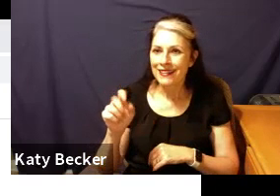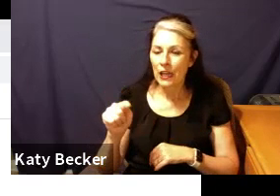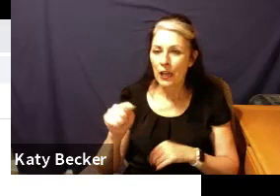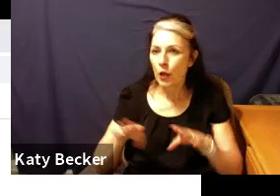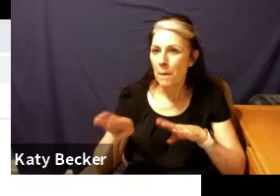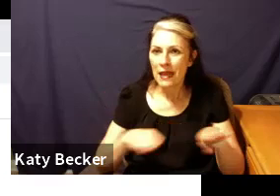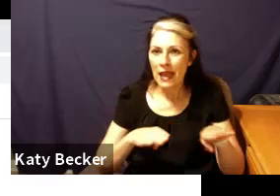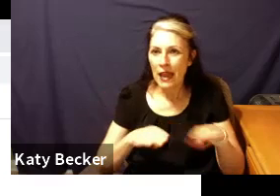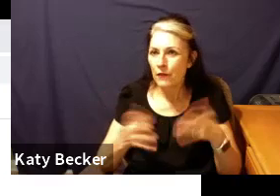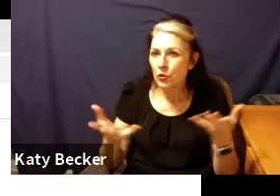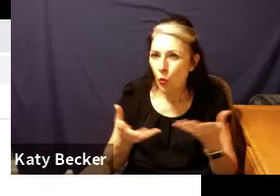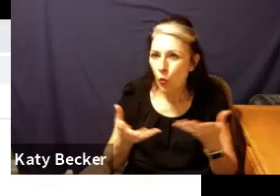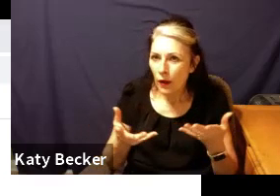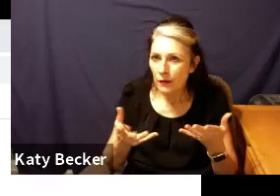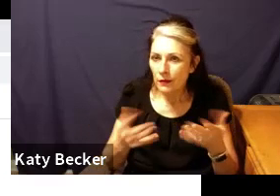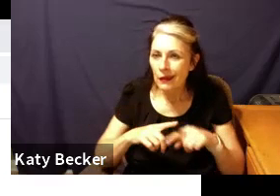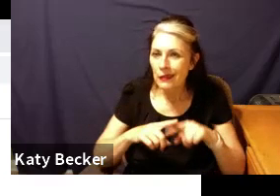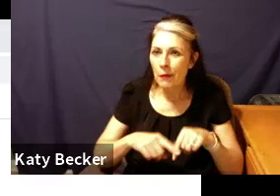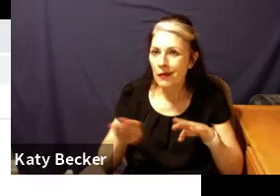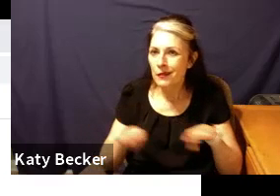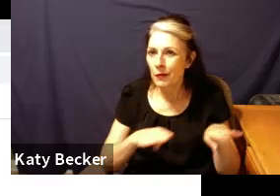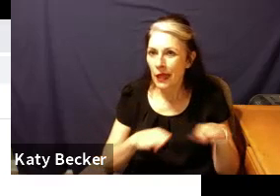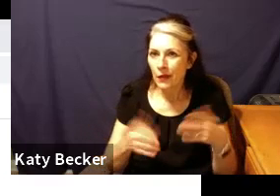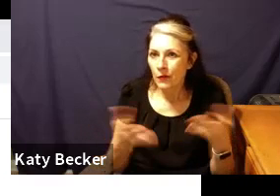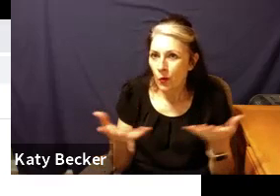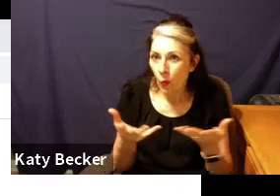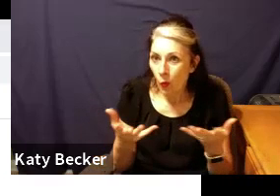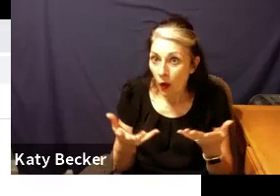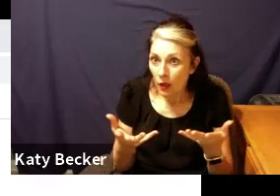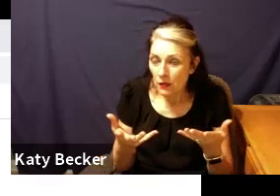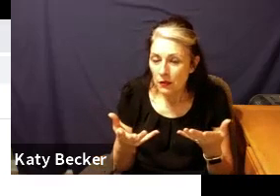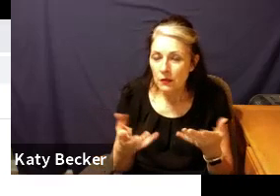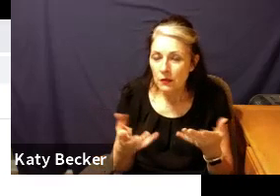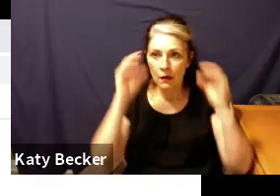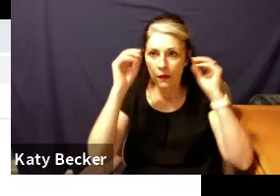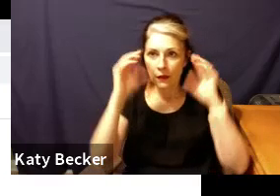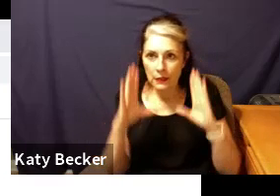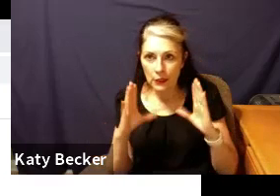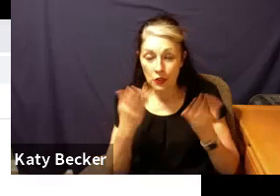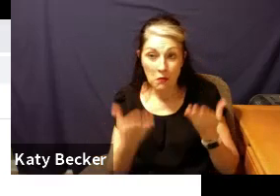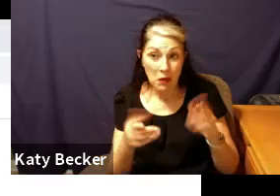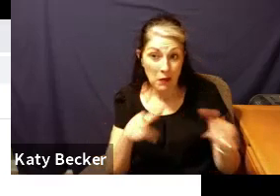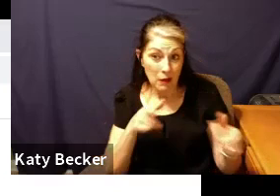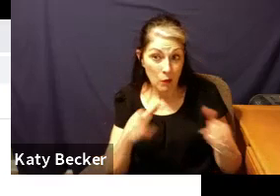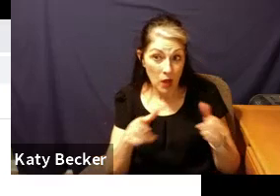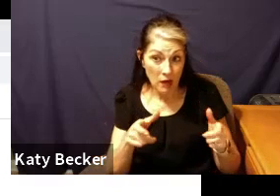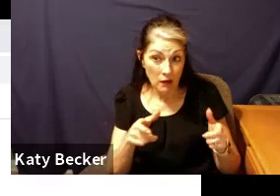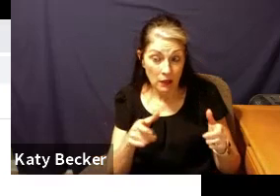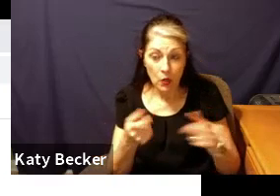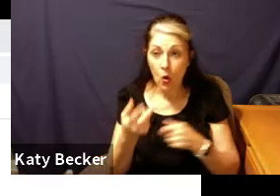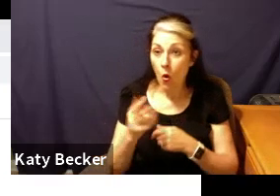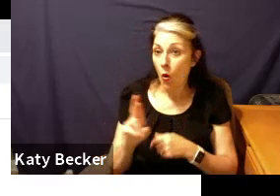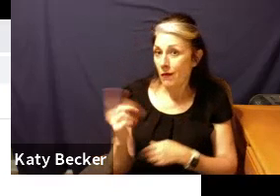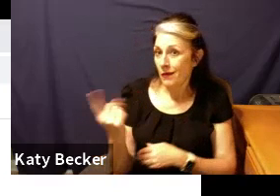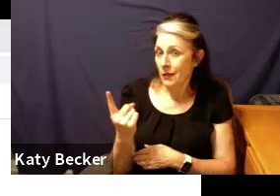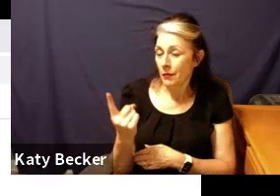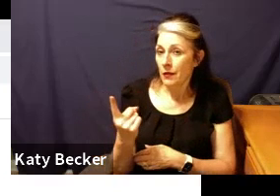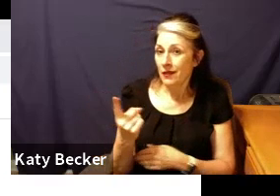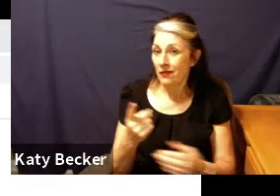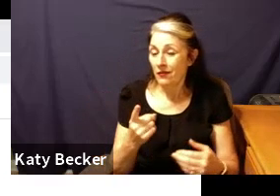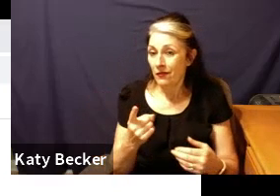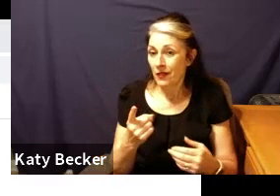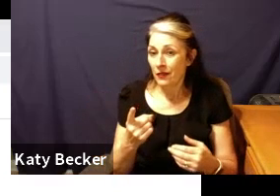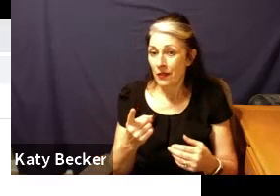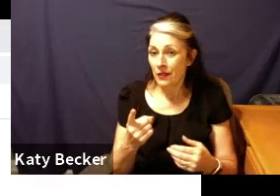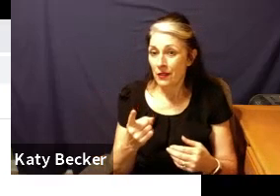depending upon, again, what the behavior was, the teacher may handle it. If it's something that they are